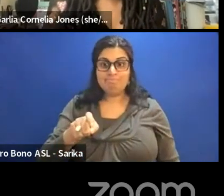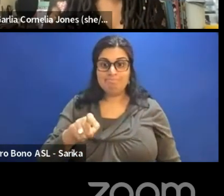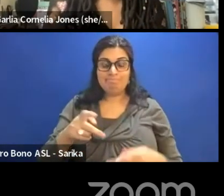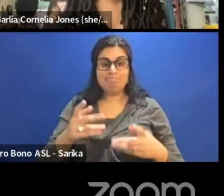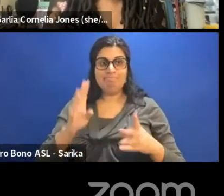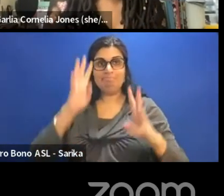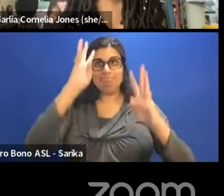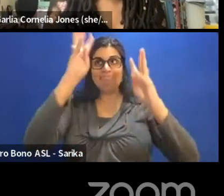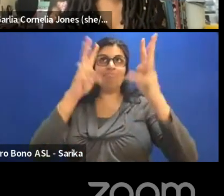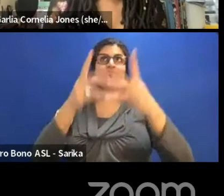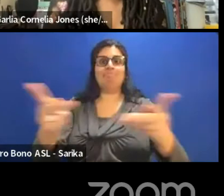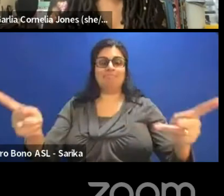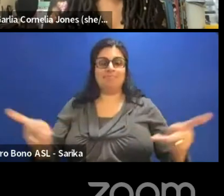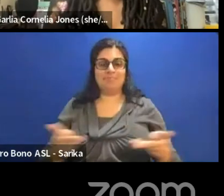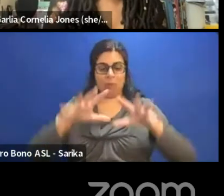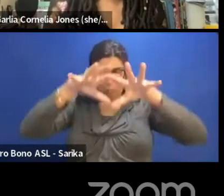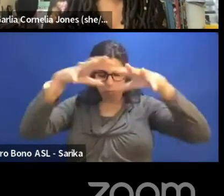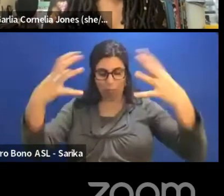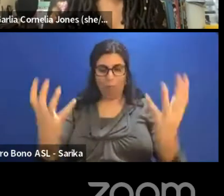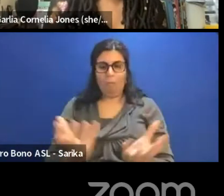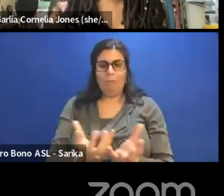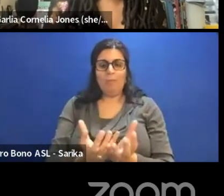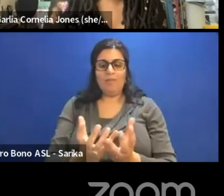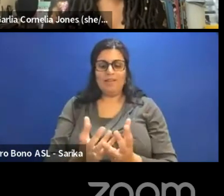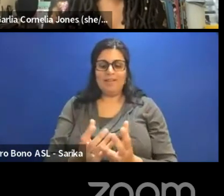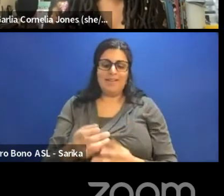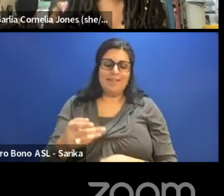this holistic structure in this care space